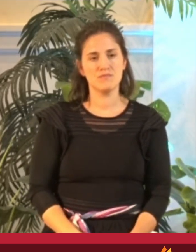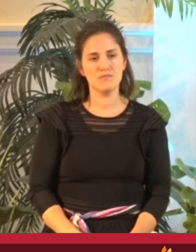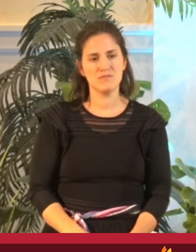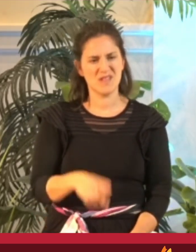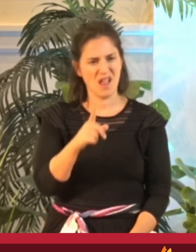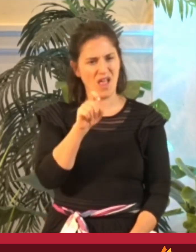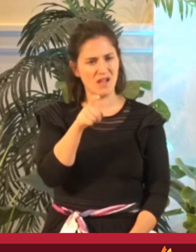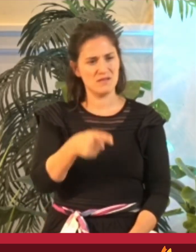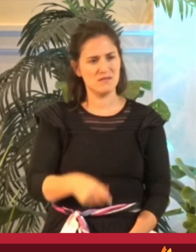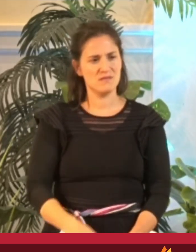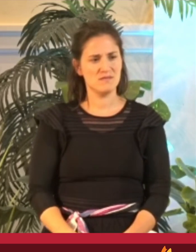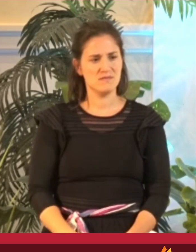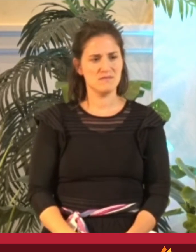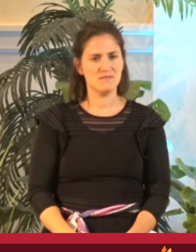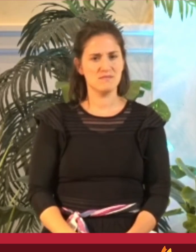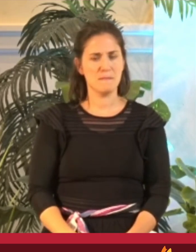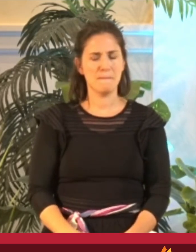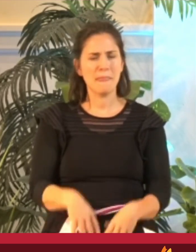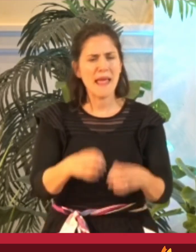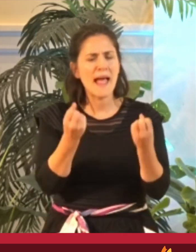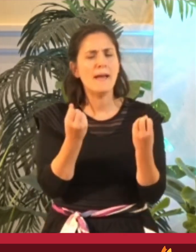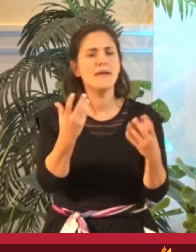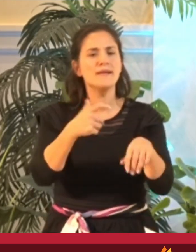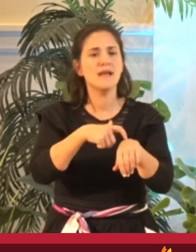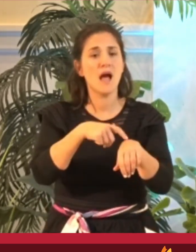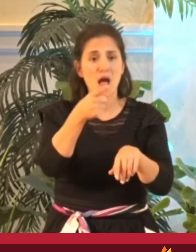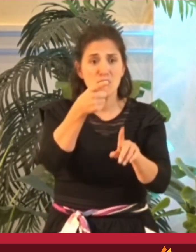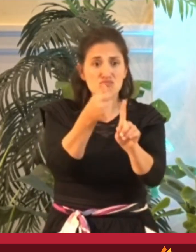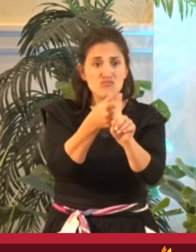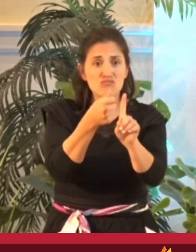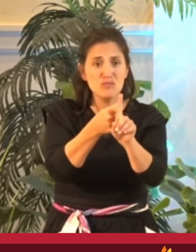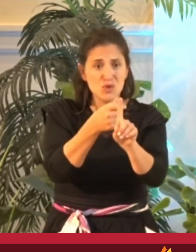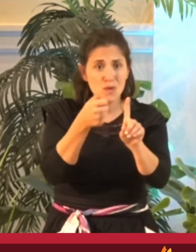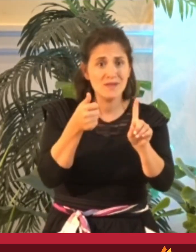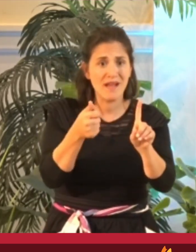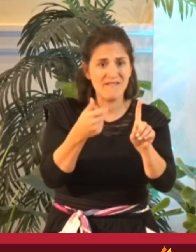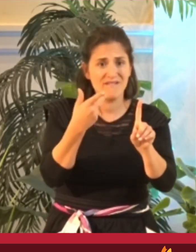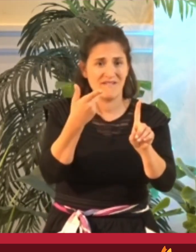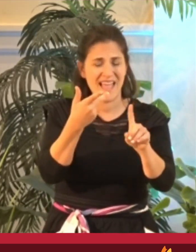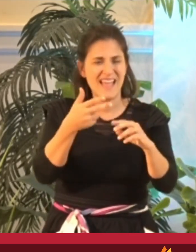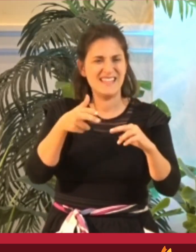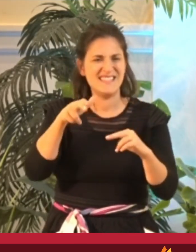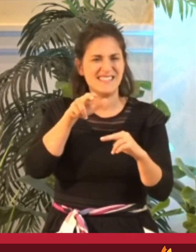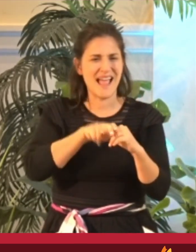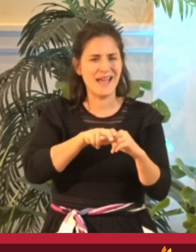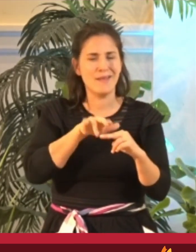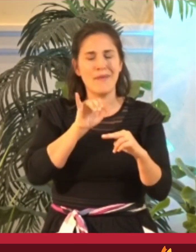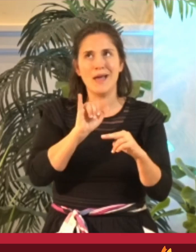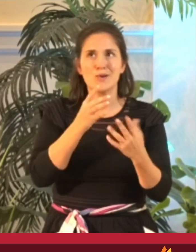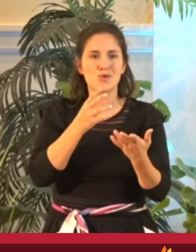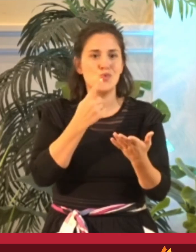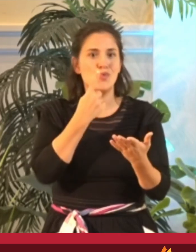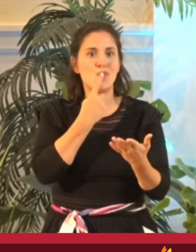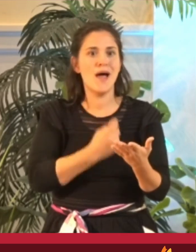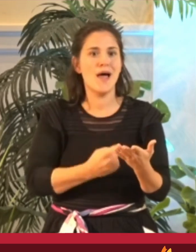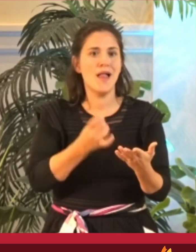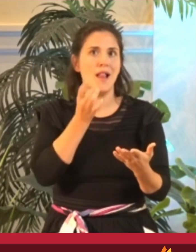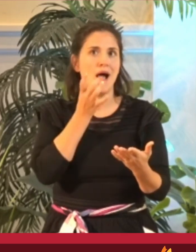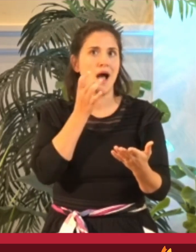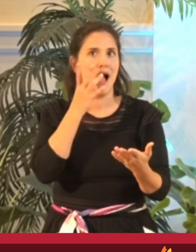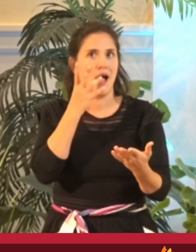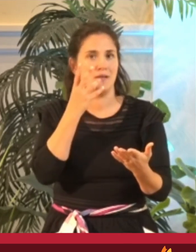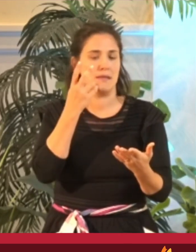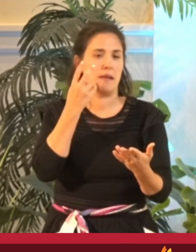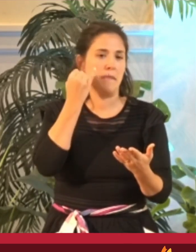how many times have we sat at that red light, that corner, refusing to look at